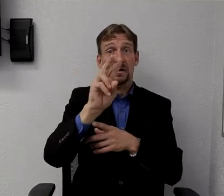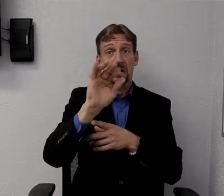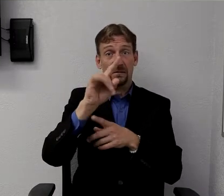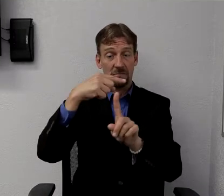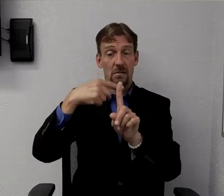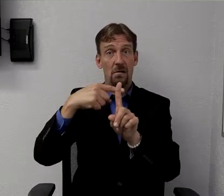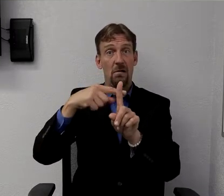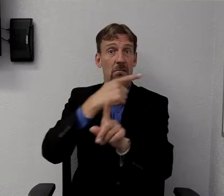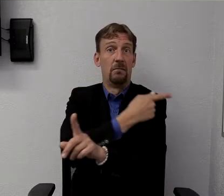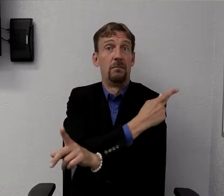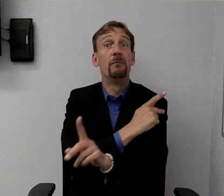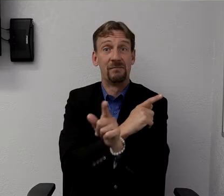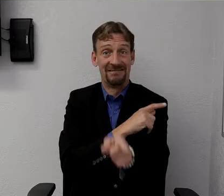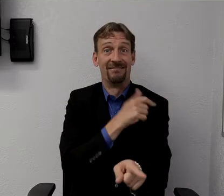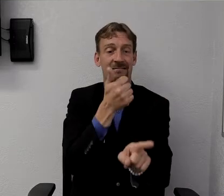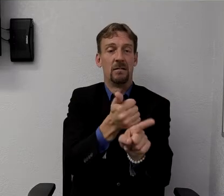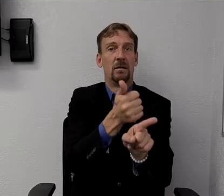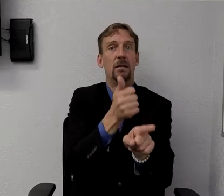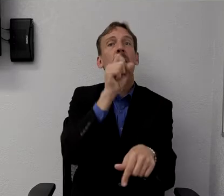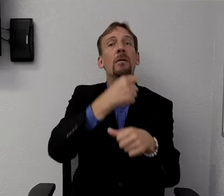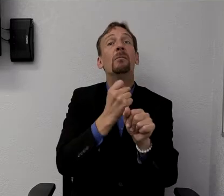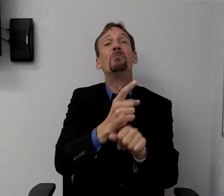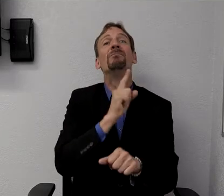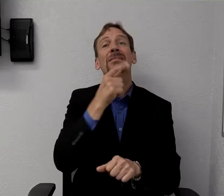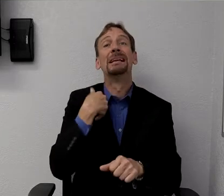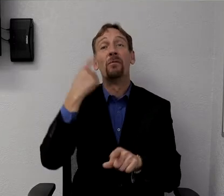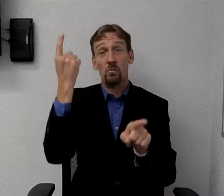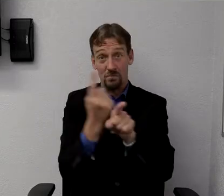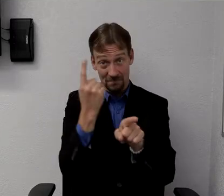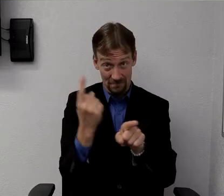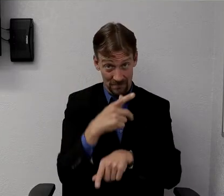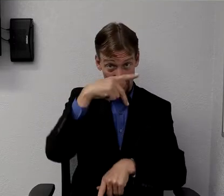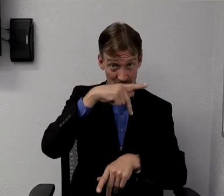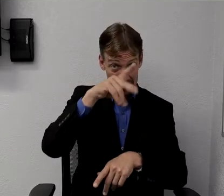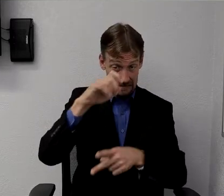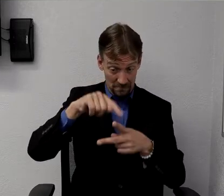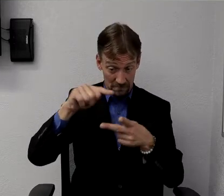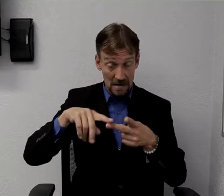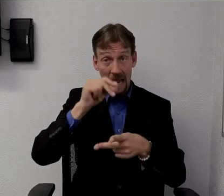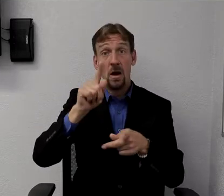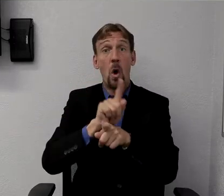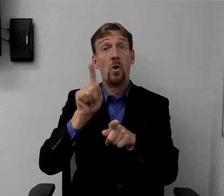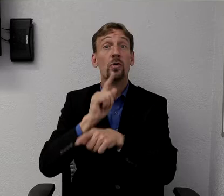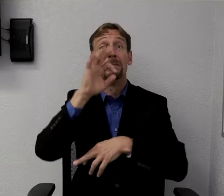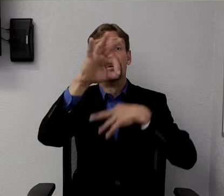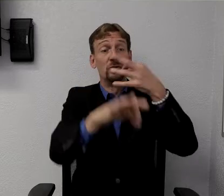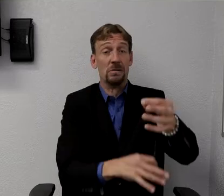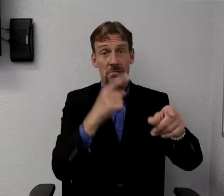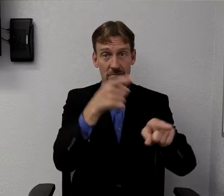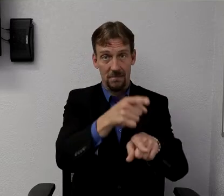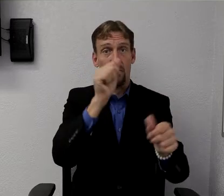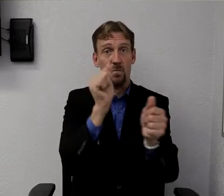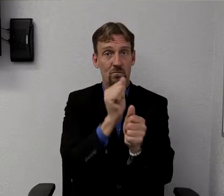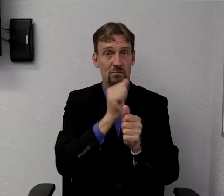they have the right PPE and that it's changed out as appropriate. Now, you've